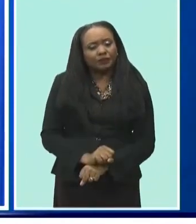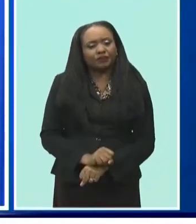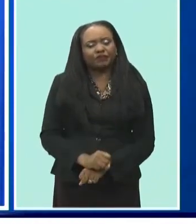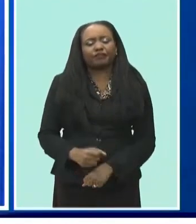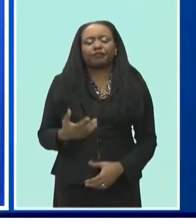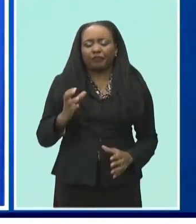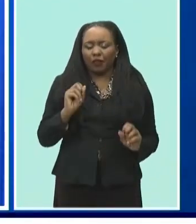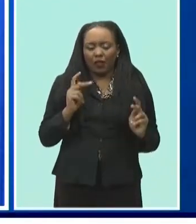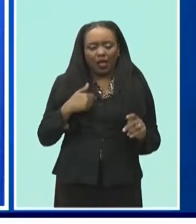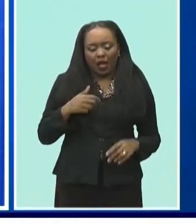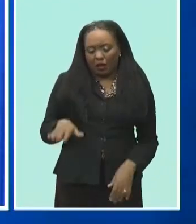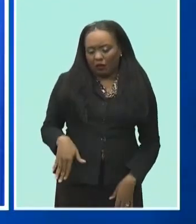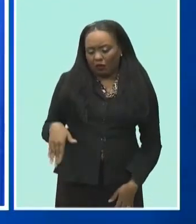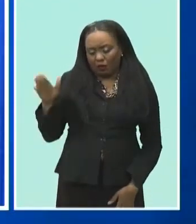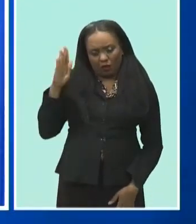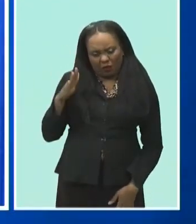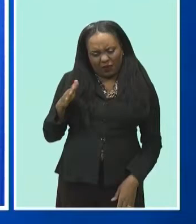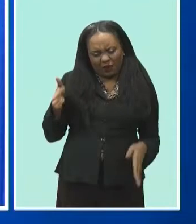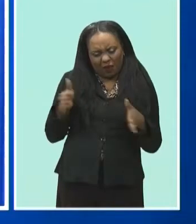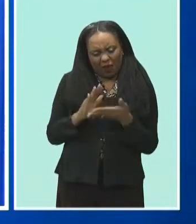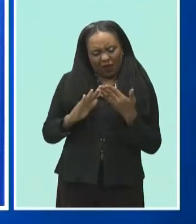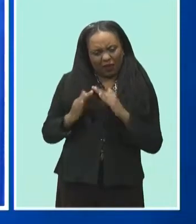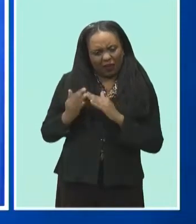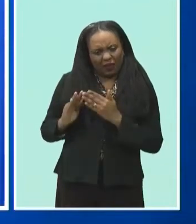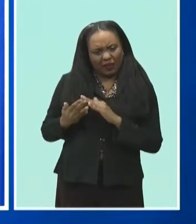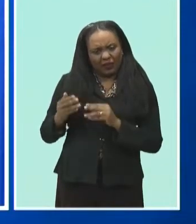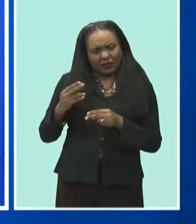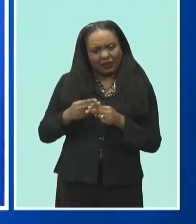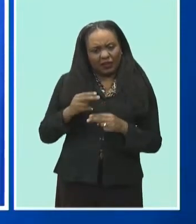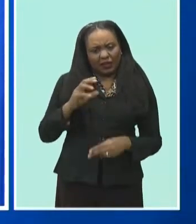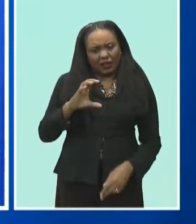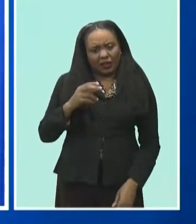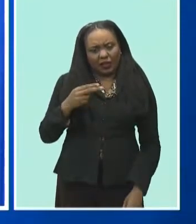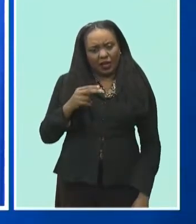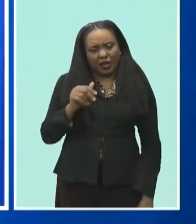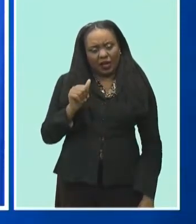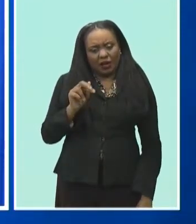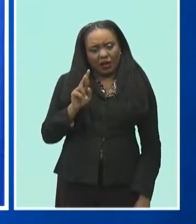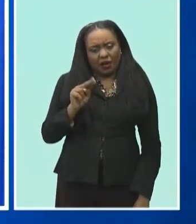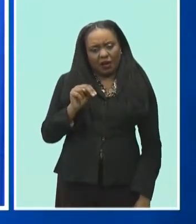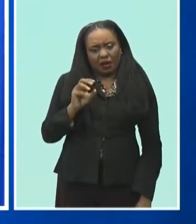up in a little village called Charnox many years ago, almost 70 years ago.